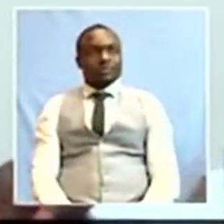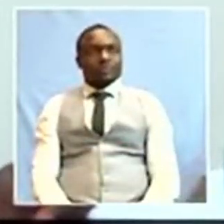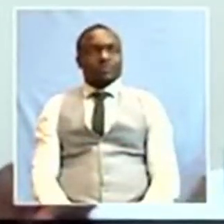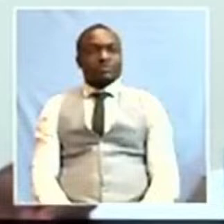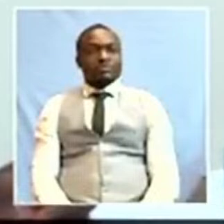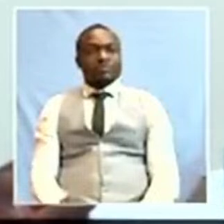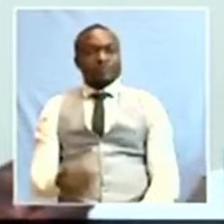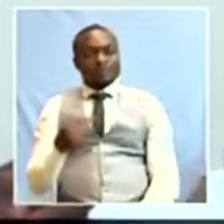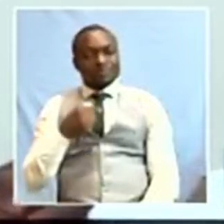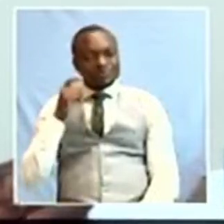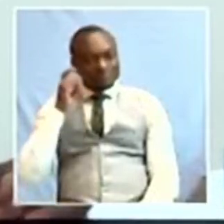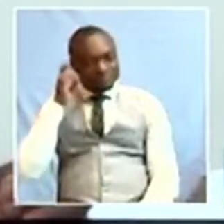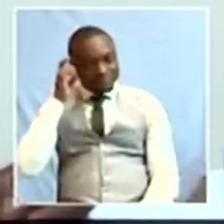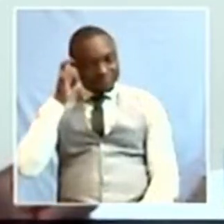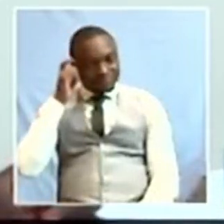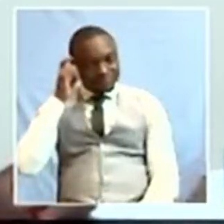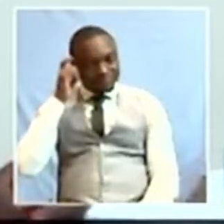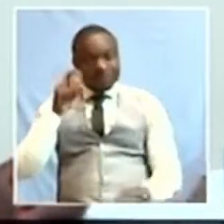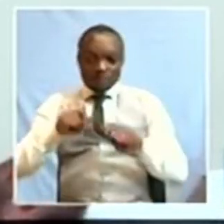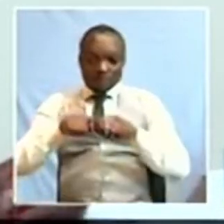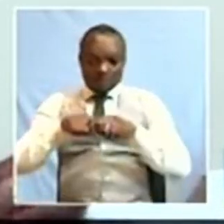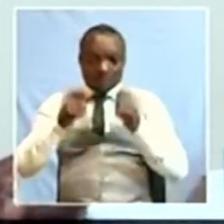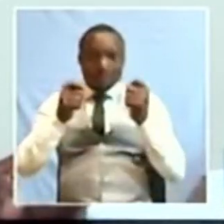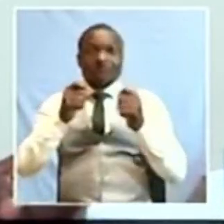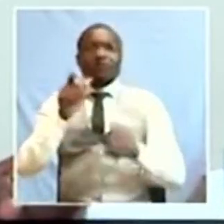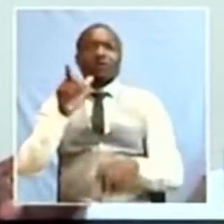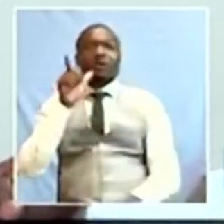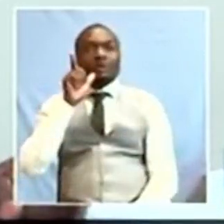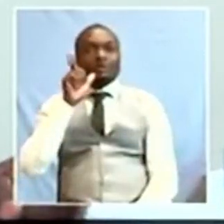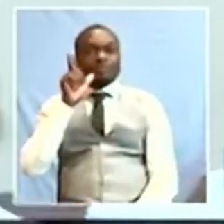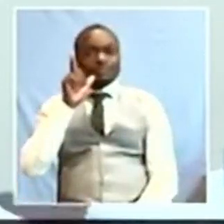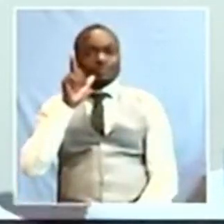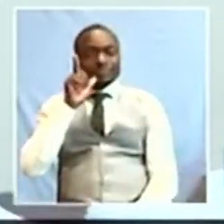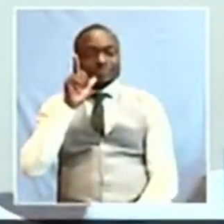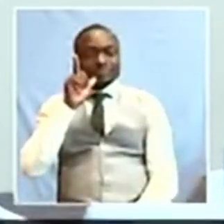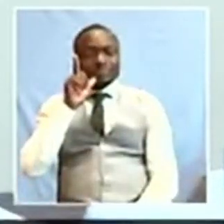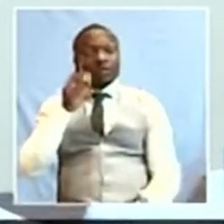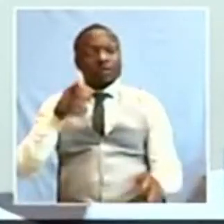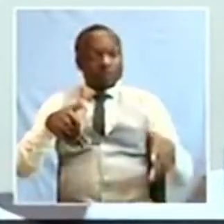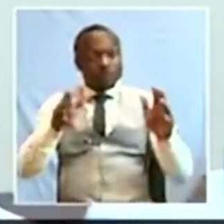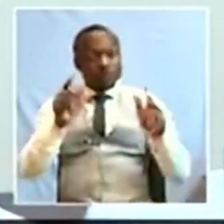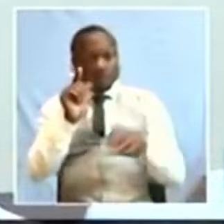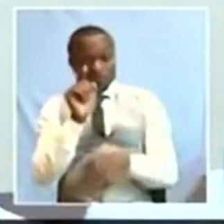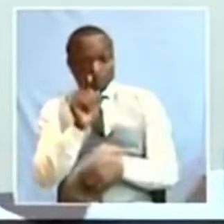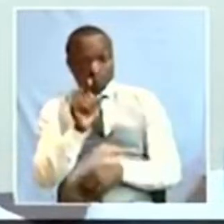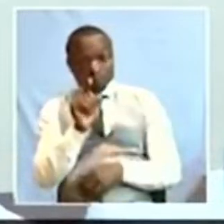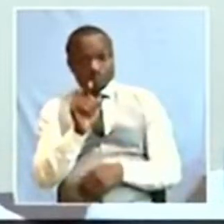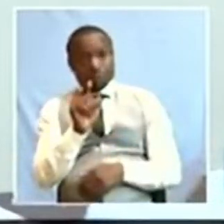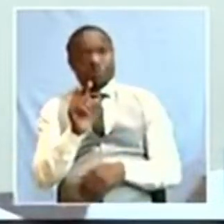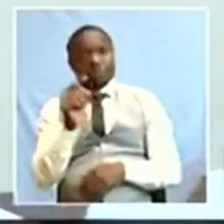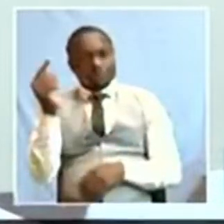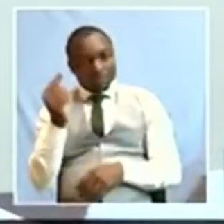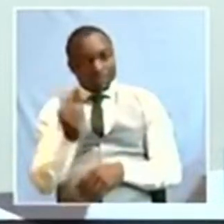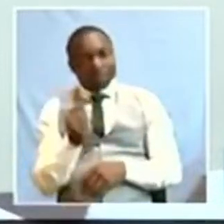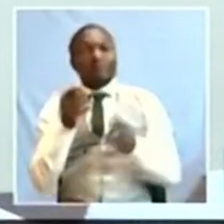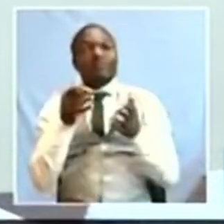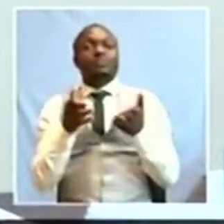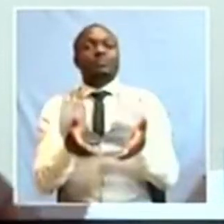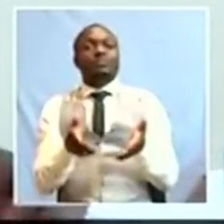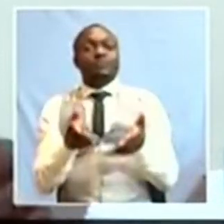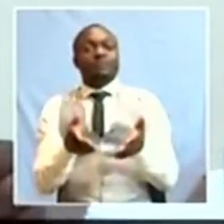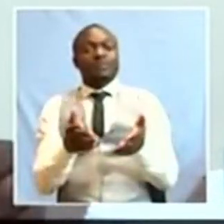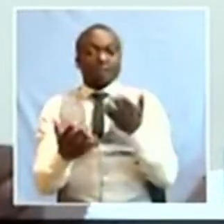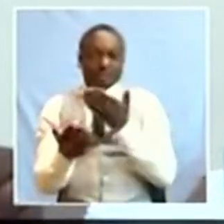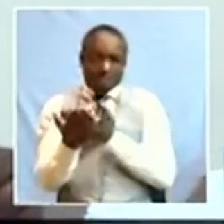I'm thinking that we break off for lunch, perhaps to allow you who could have come here early